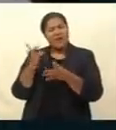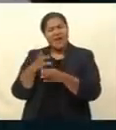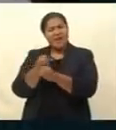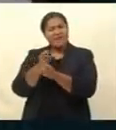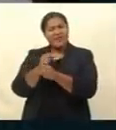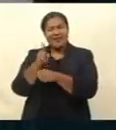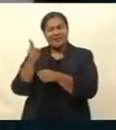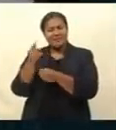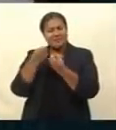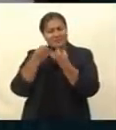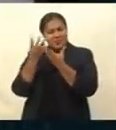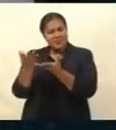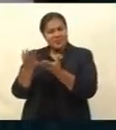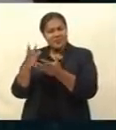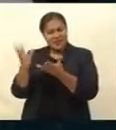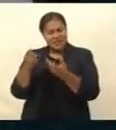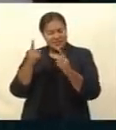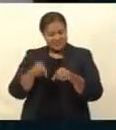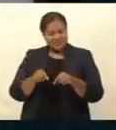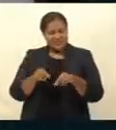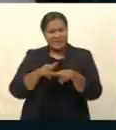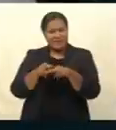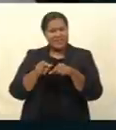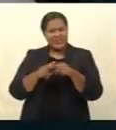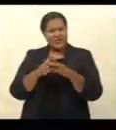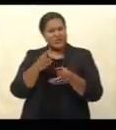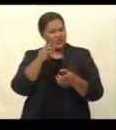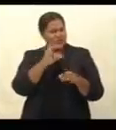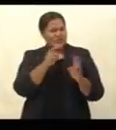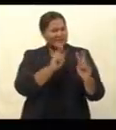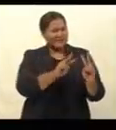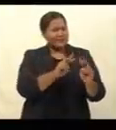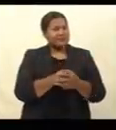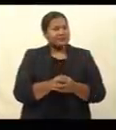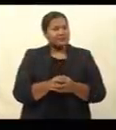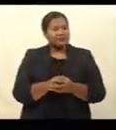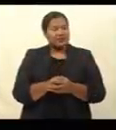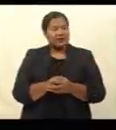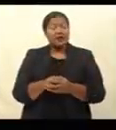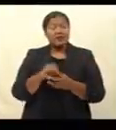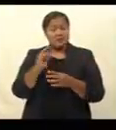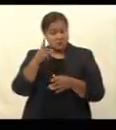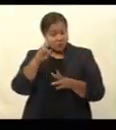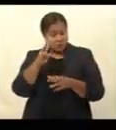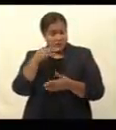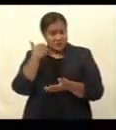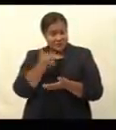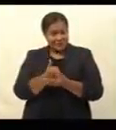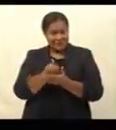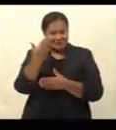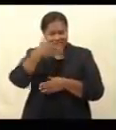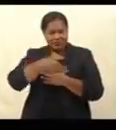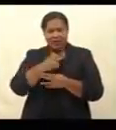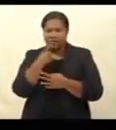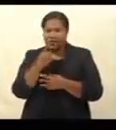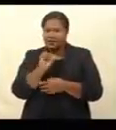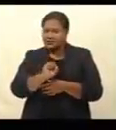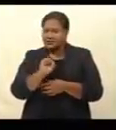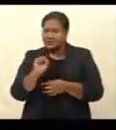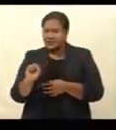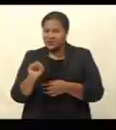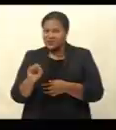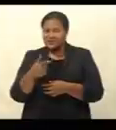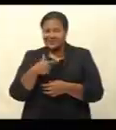has been given on the current status of contact tracing? Atela, the 2 new cases confirmed tonight tells us the serious